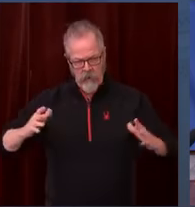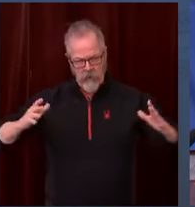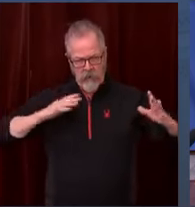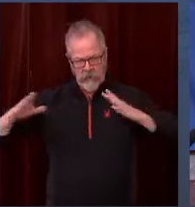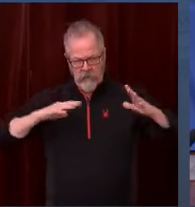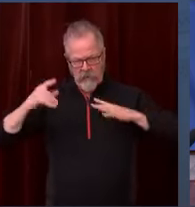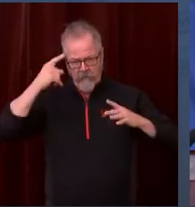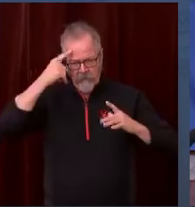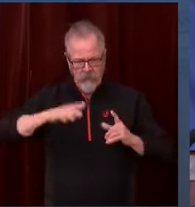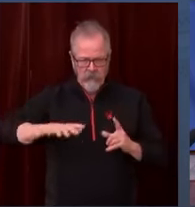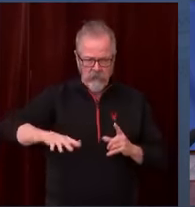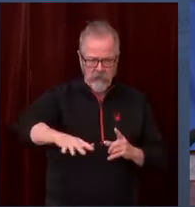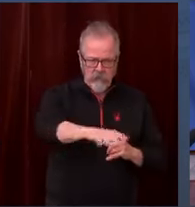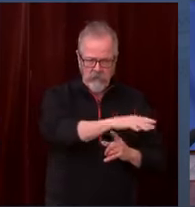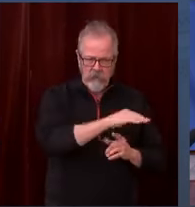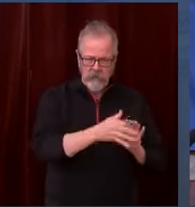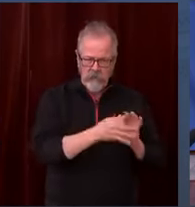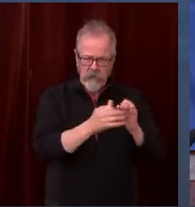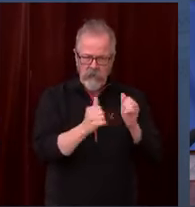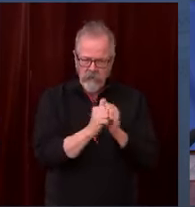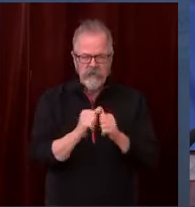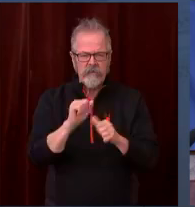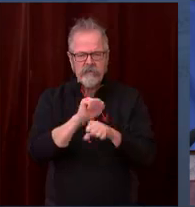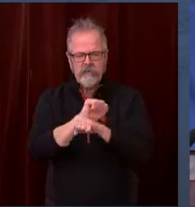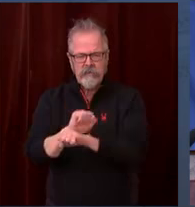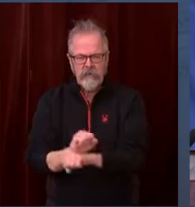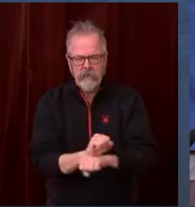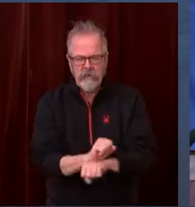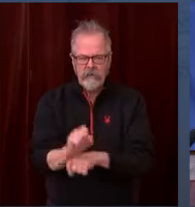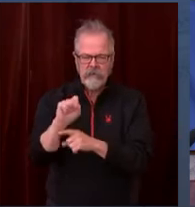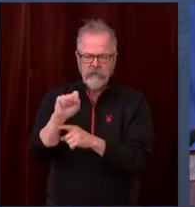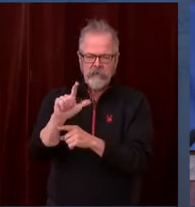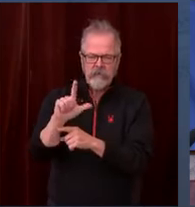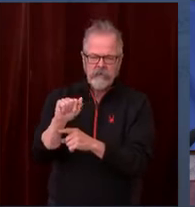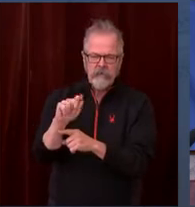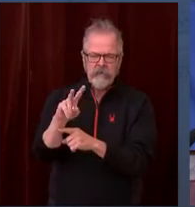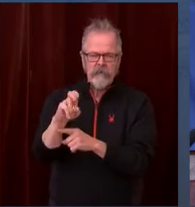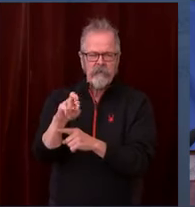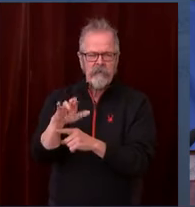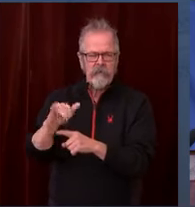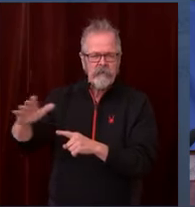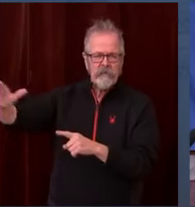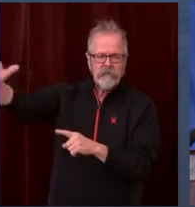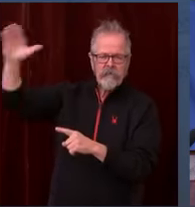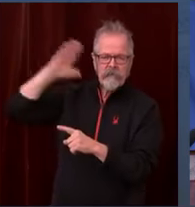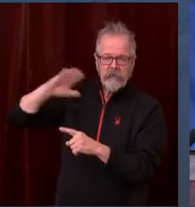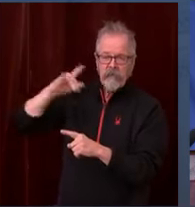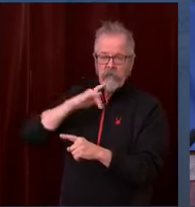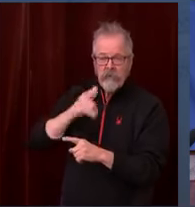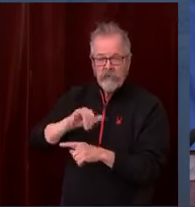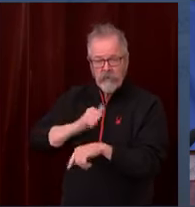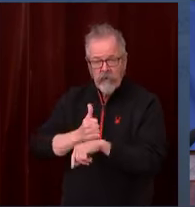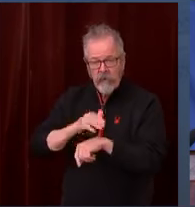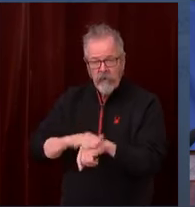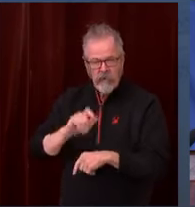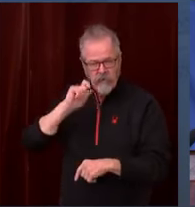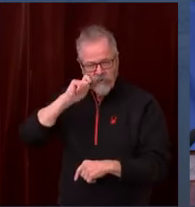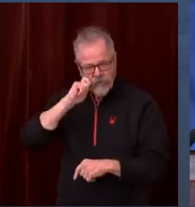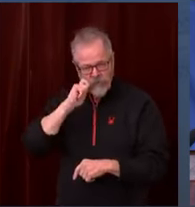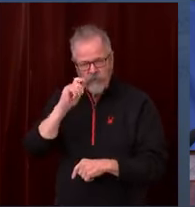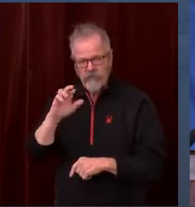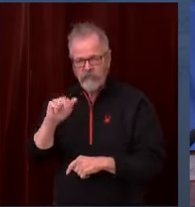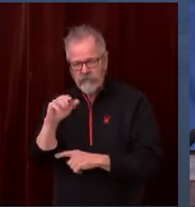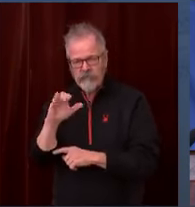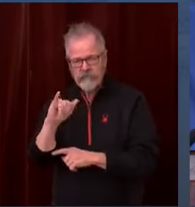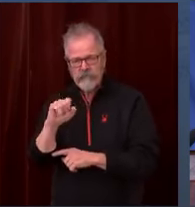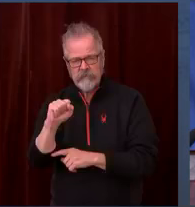racism that remain today. It will be a somber celebration of the resiliency and